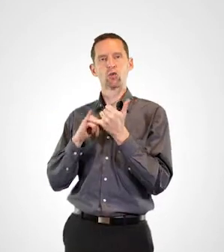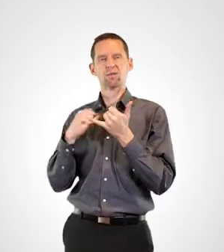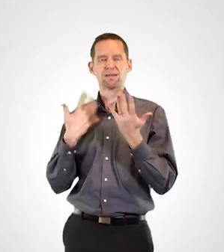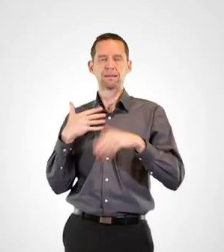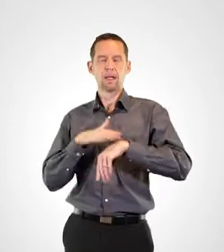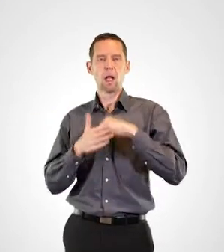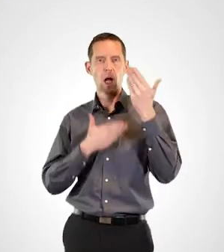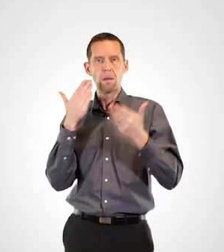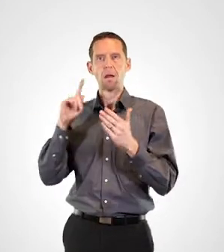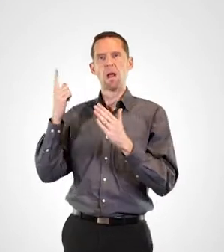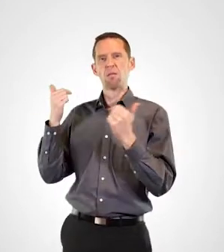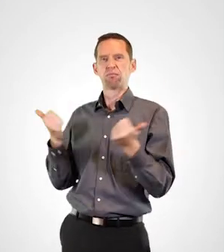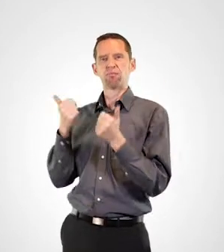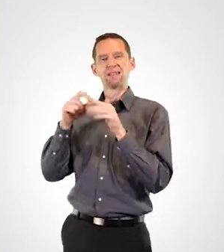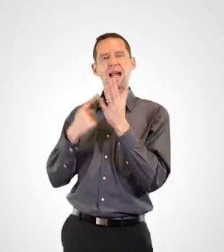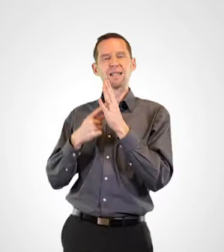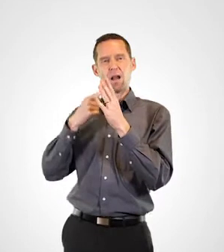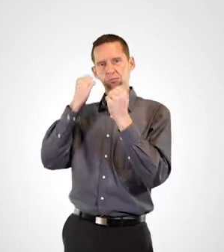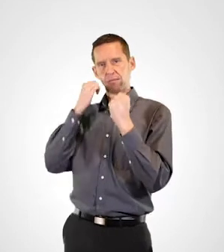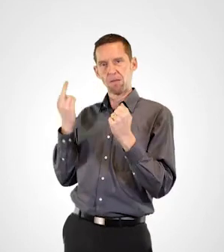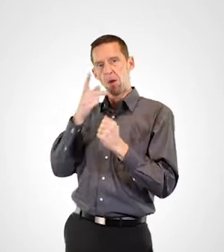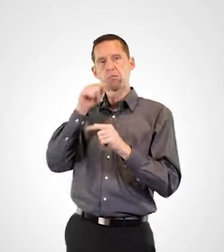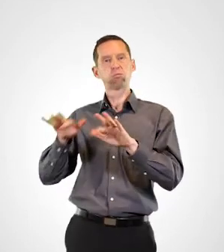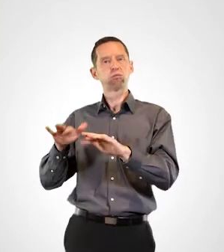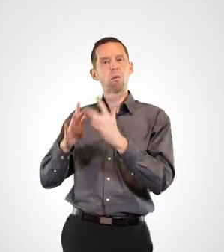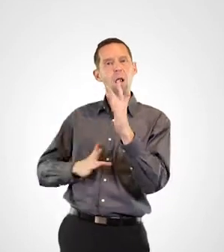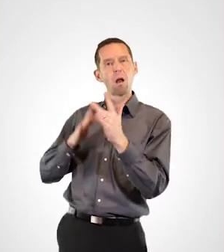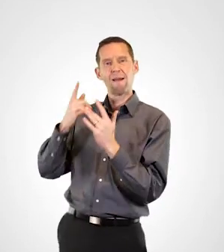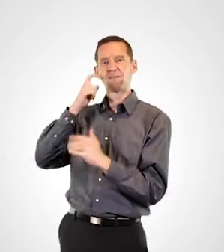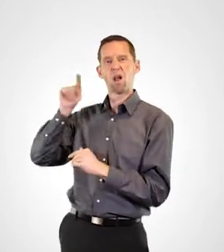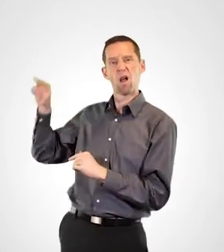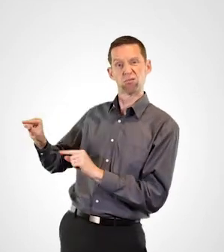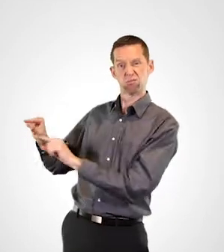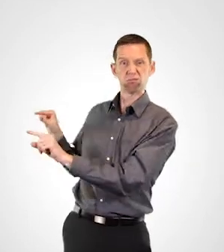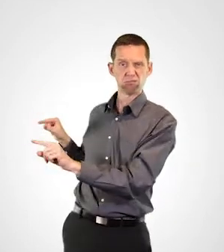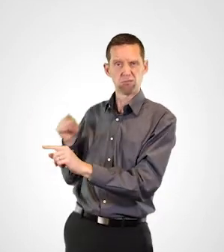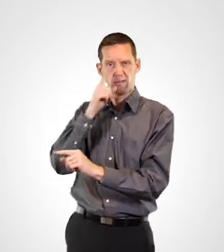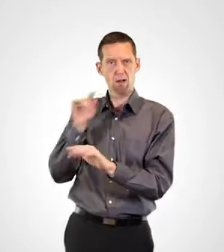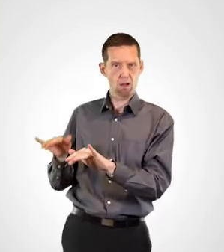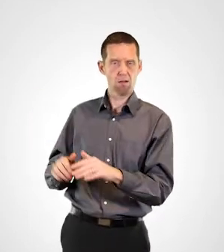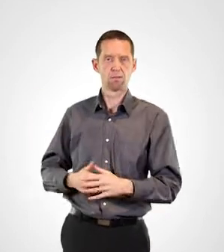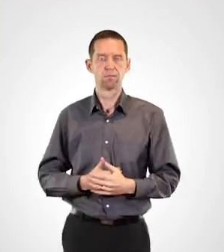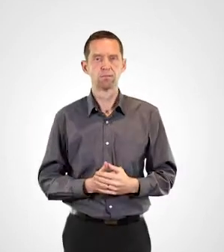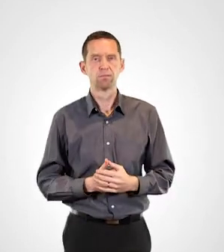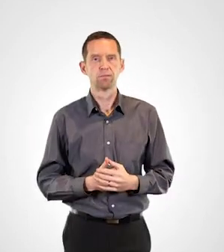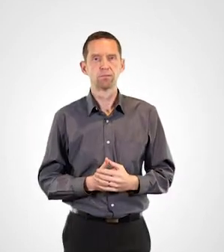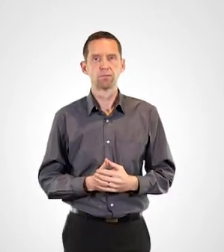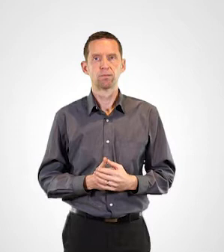there's nice normative data available, and it's available freely online in those references that I've provided for you.